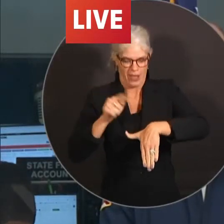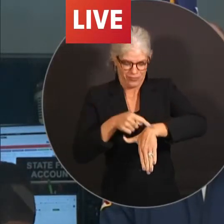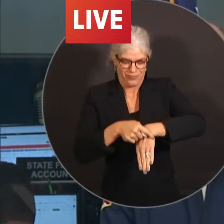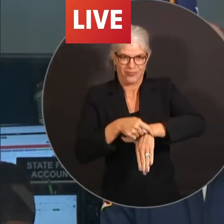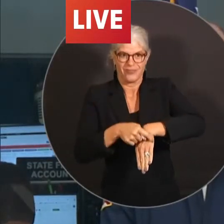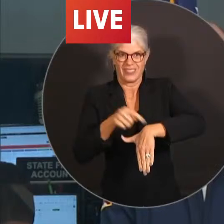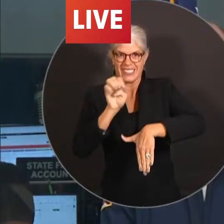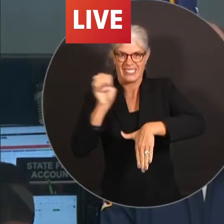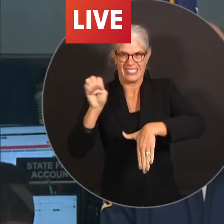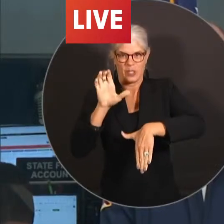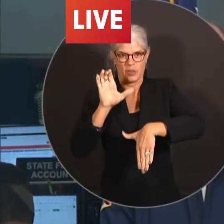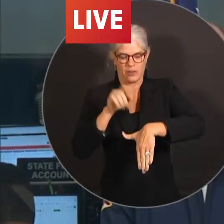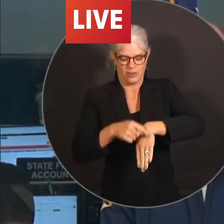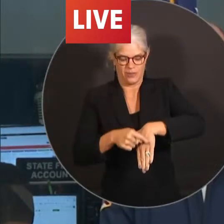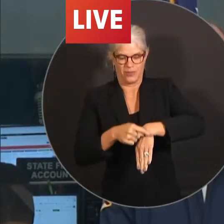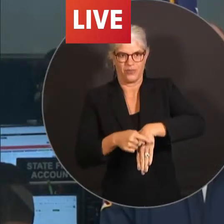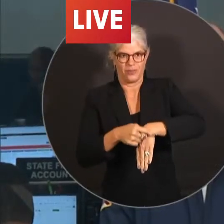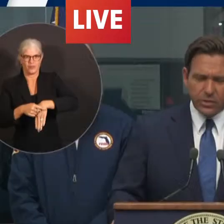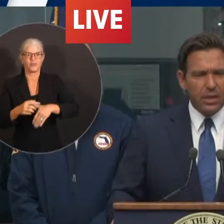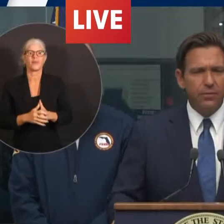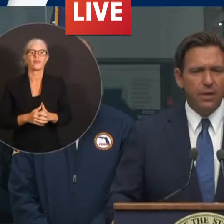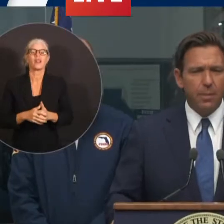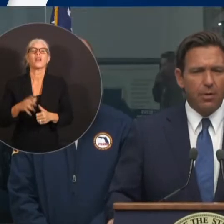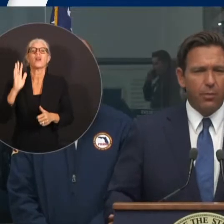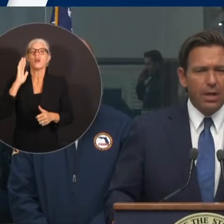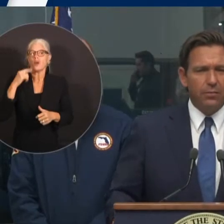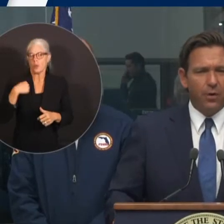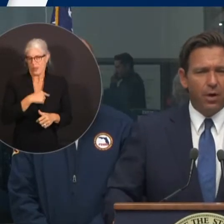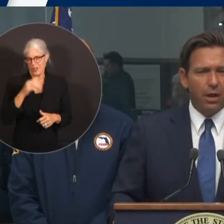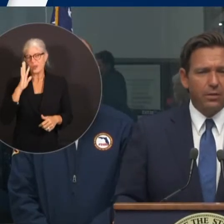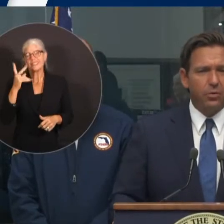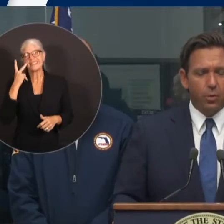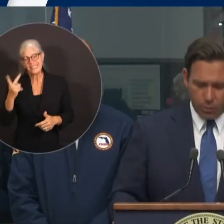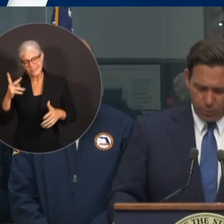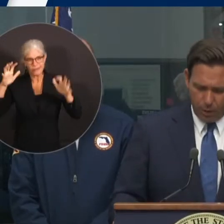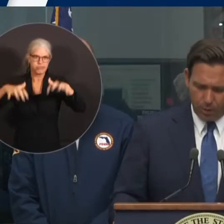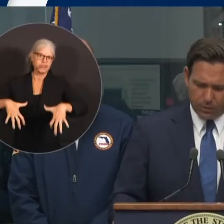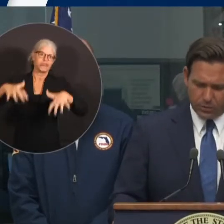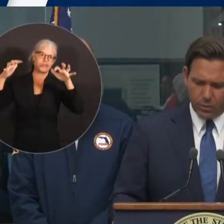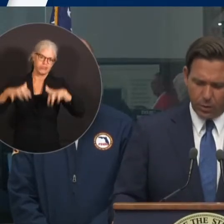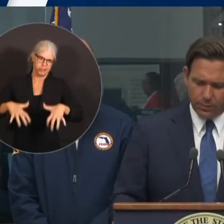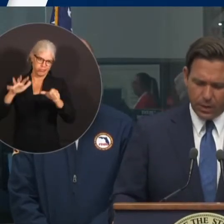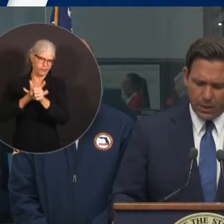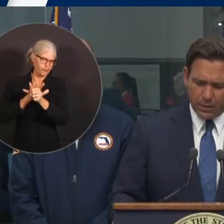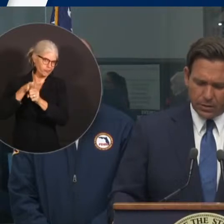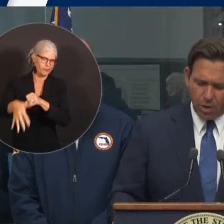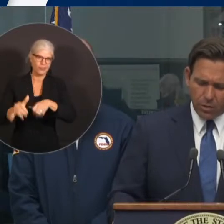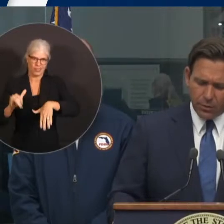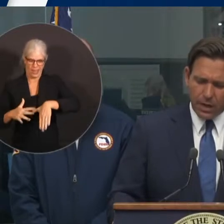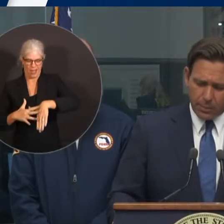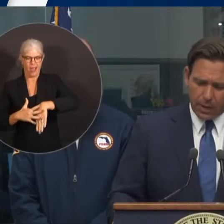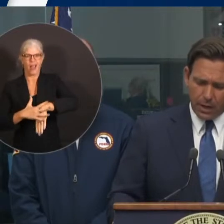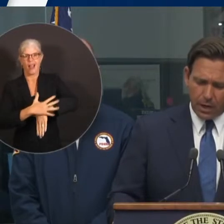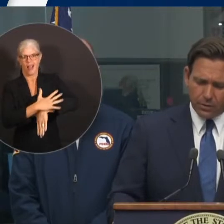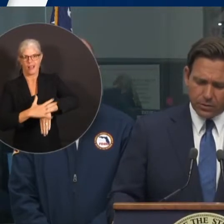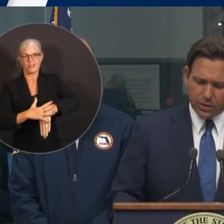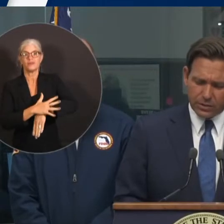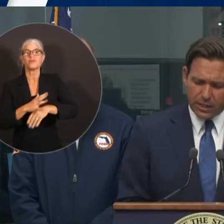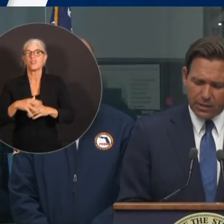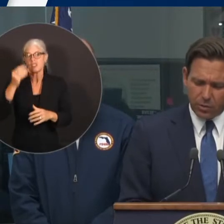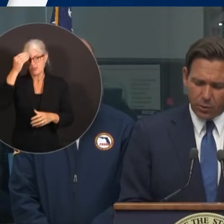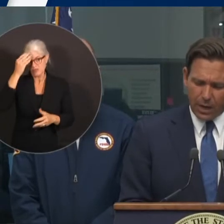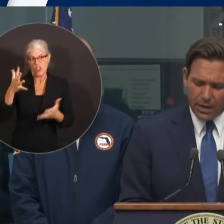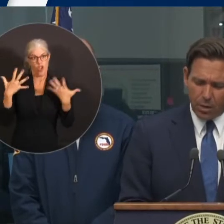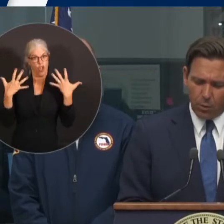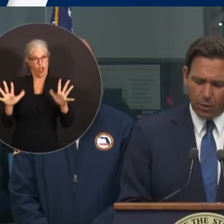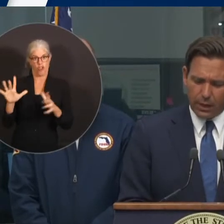Florida. And we're going to see a significant amount of rainfall on the northern part of the storm. There's already been